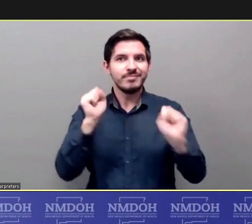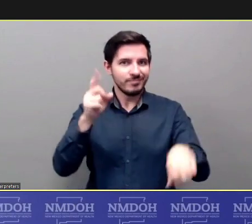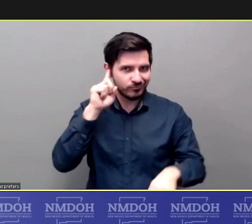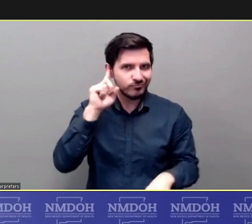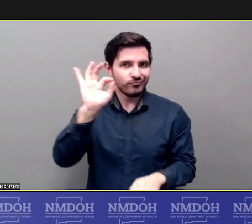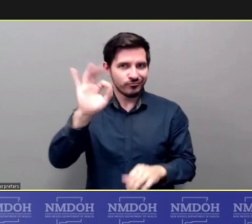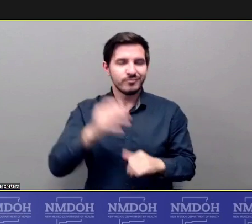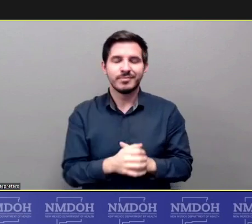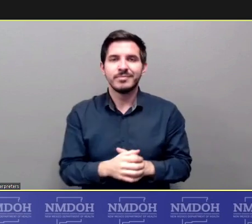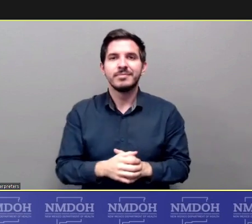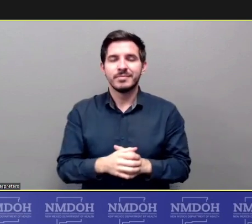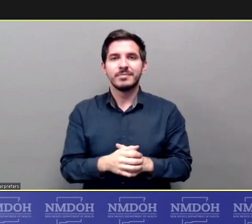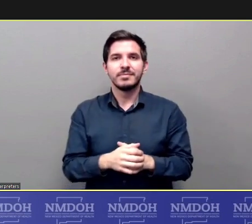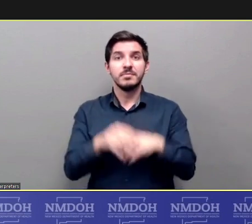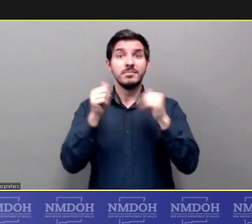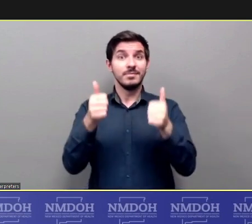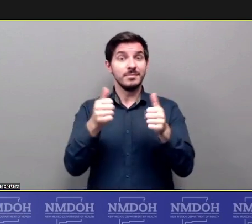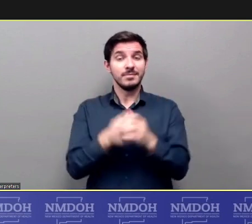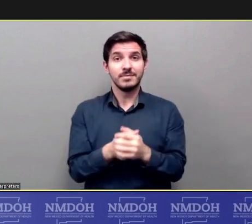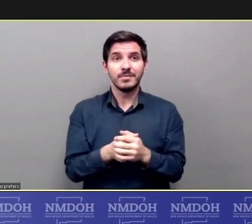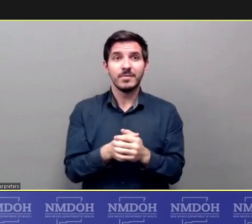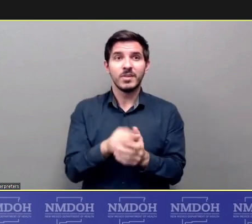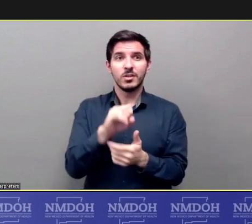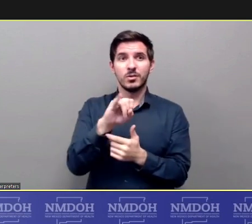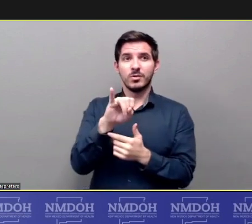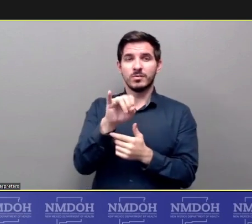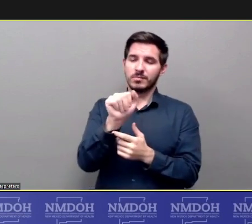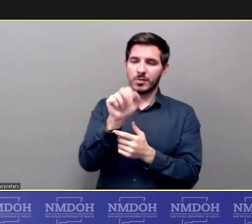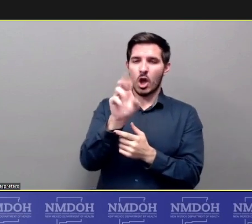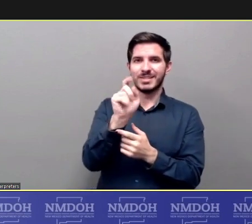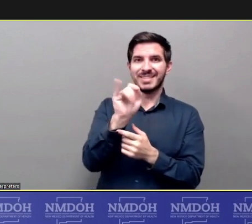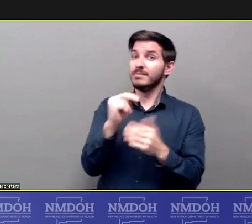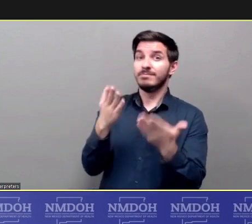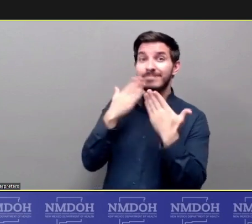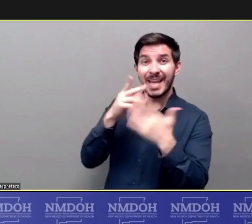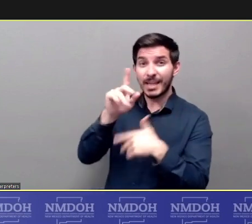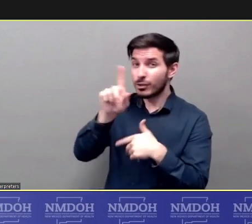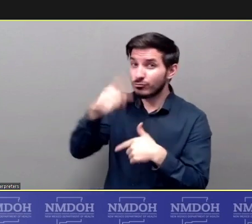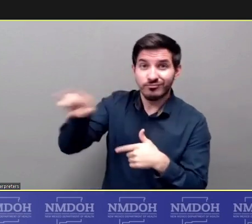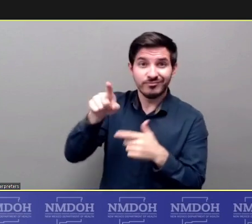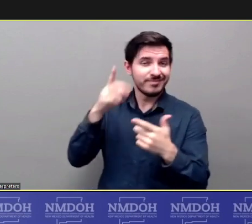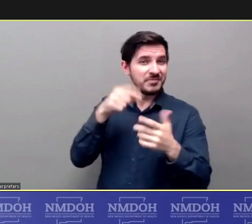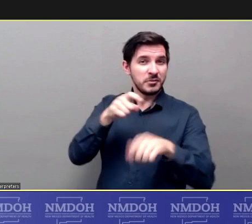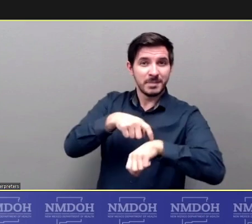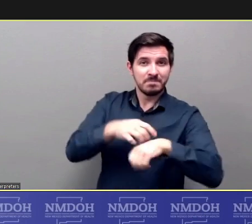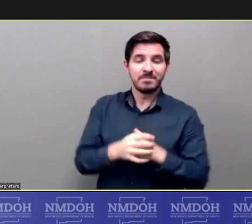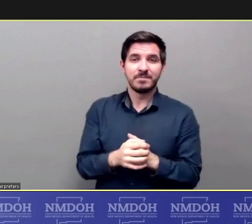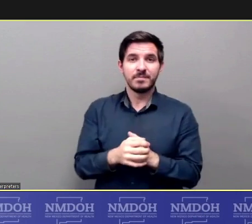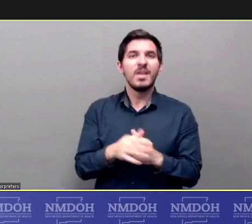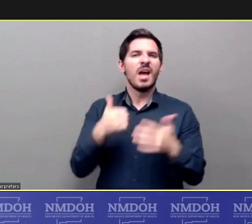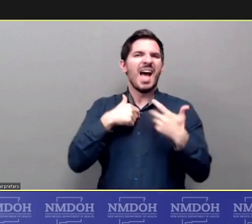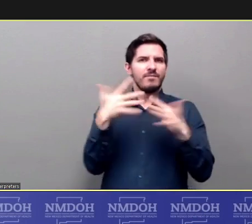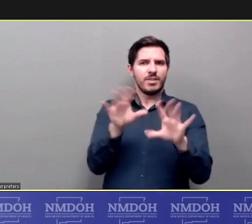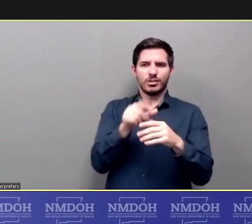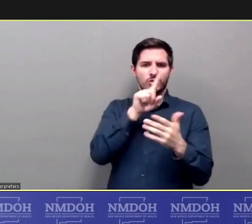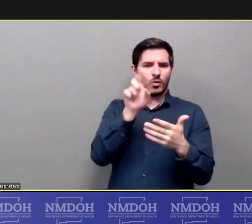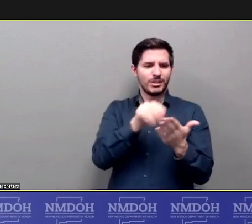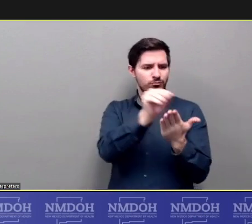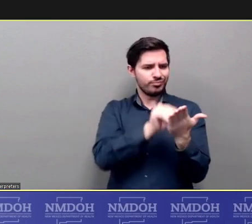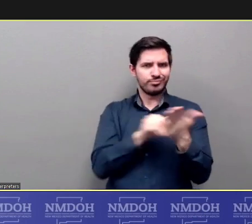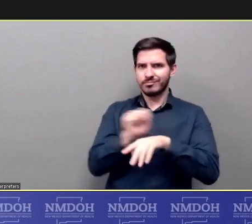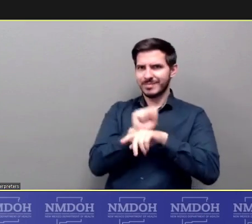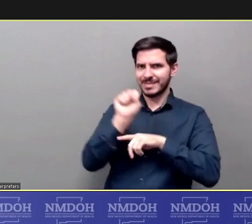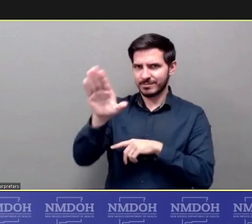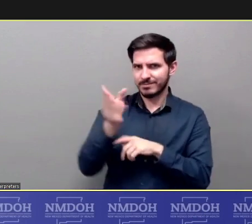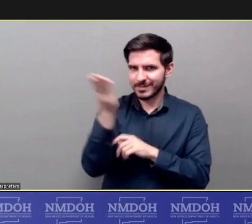Yes, we can hear Excellent. you. Okay, so thanks so much for the time, y'all. I did submit a question ahead of time, and this is